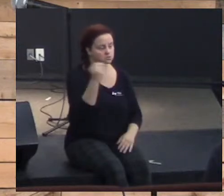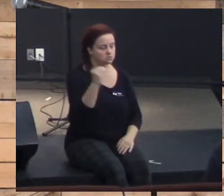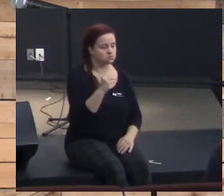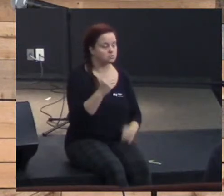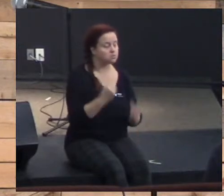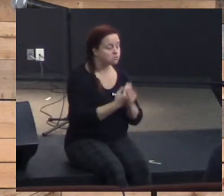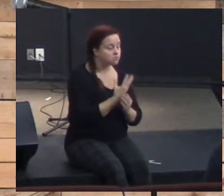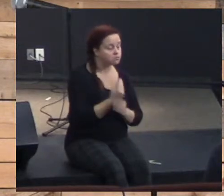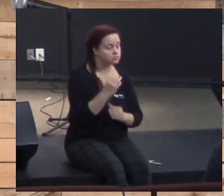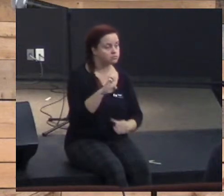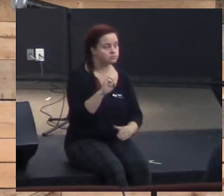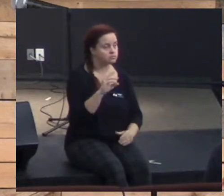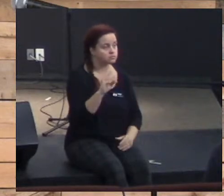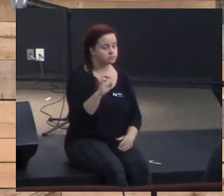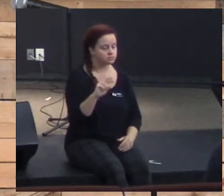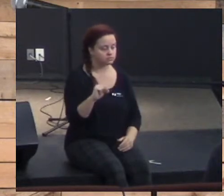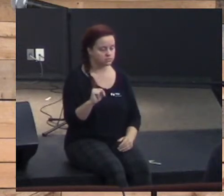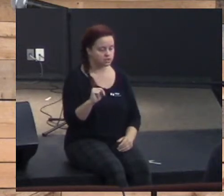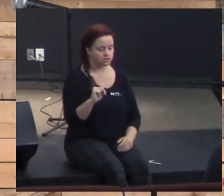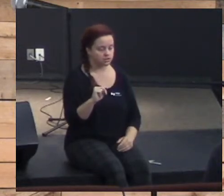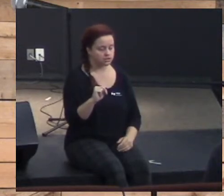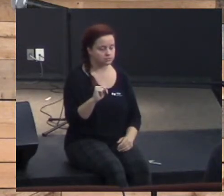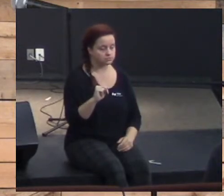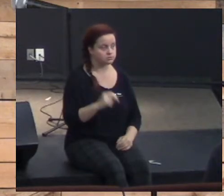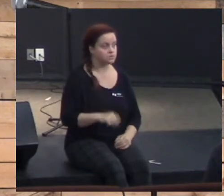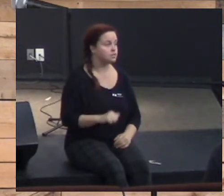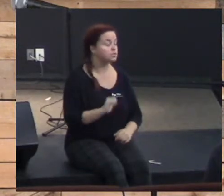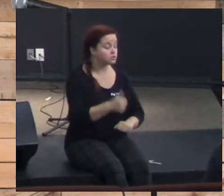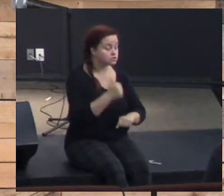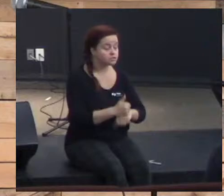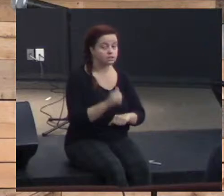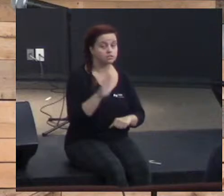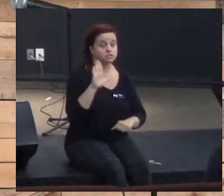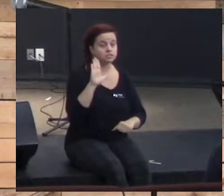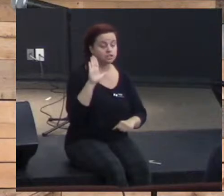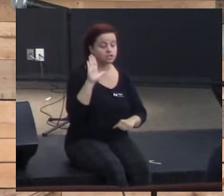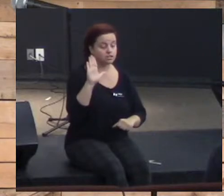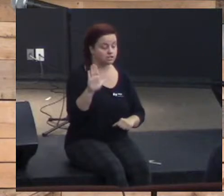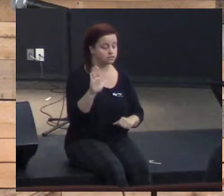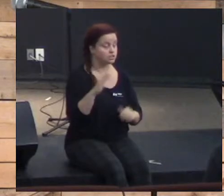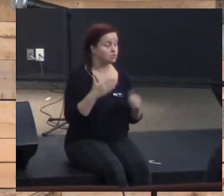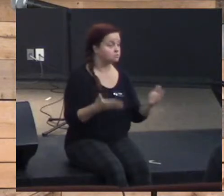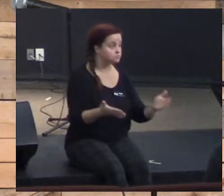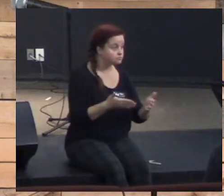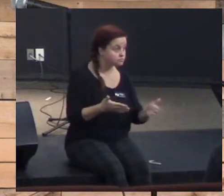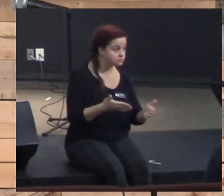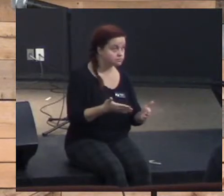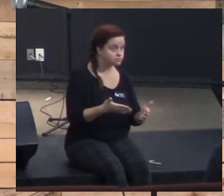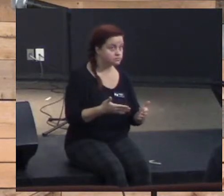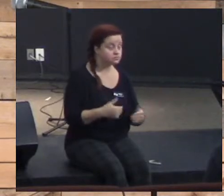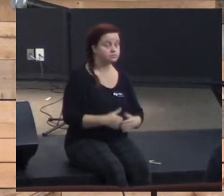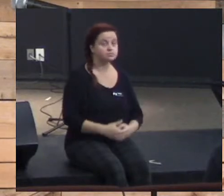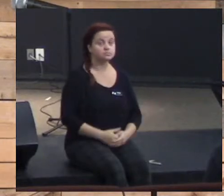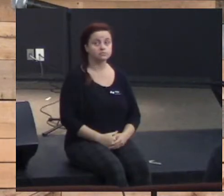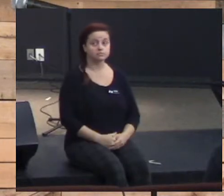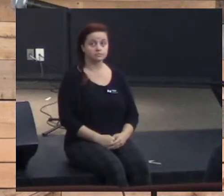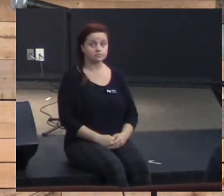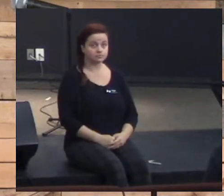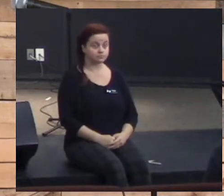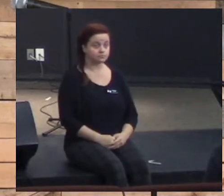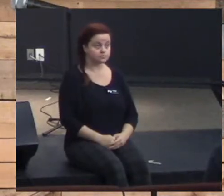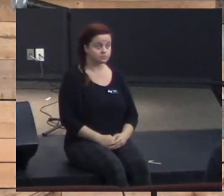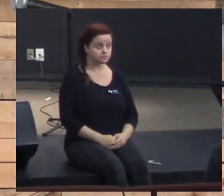he now sought to be with them to establish his presence. First with the tabernacle, no, the Ark of the